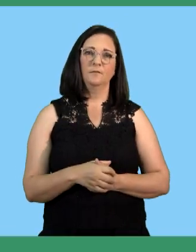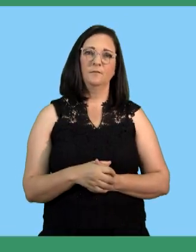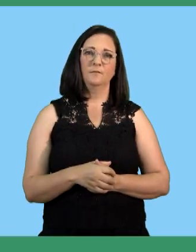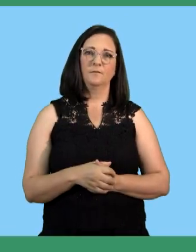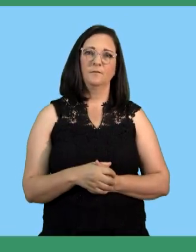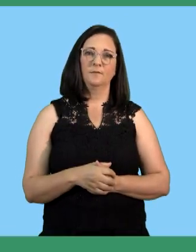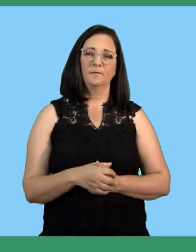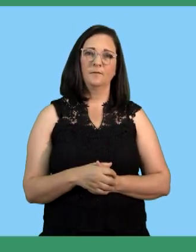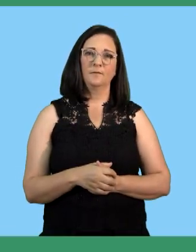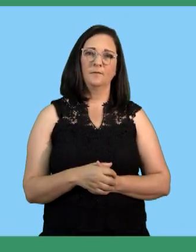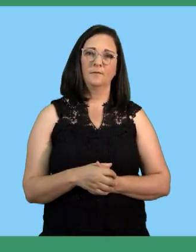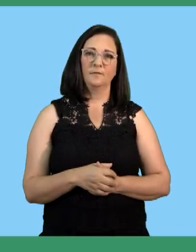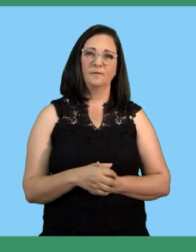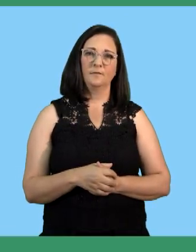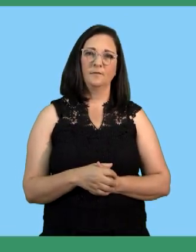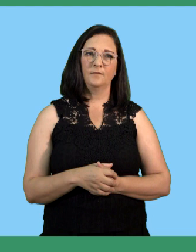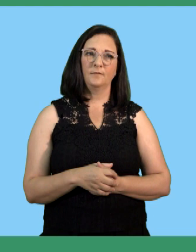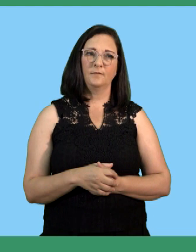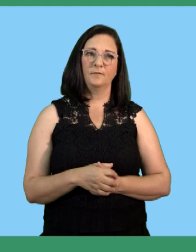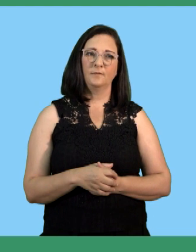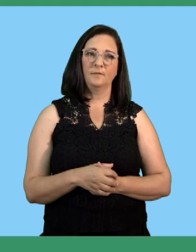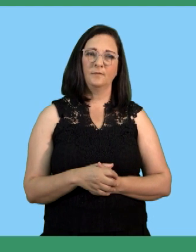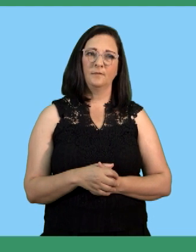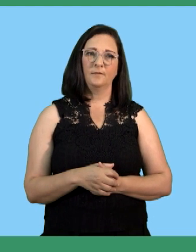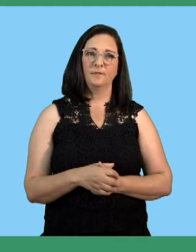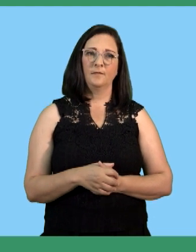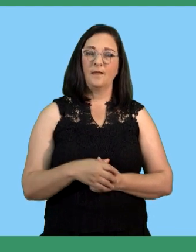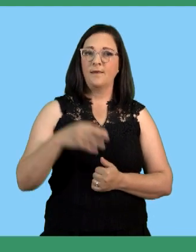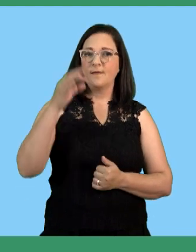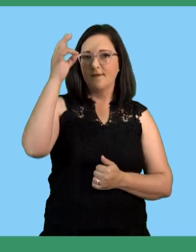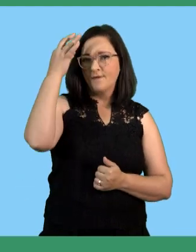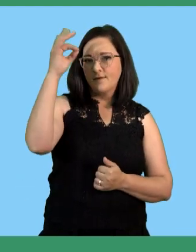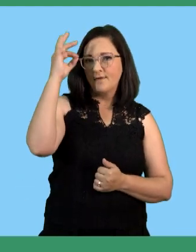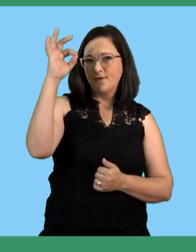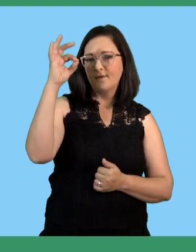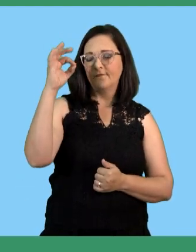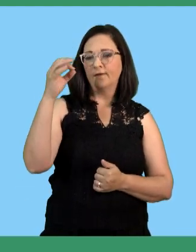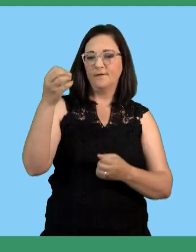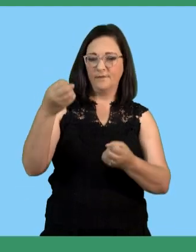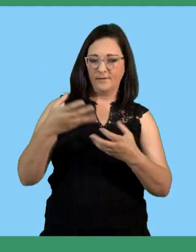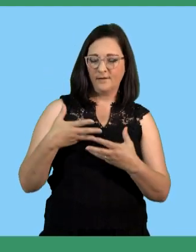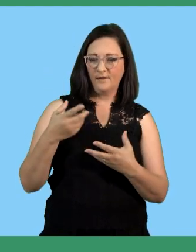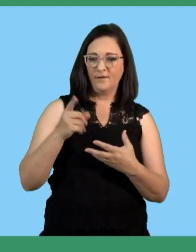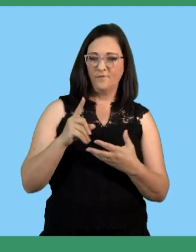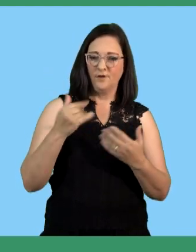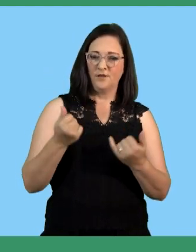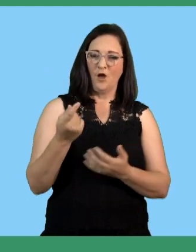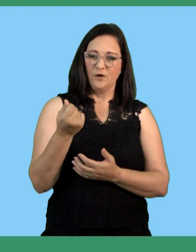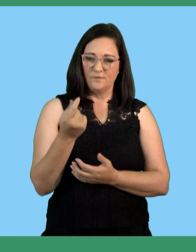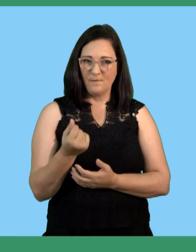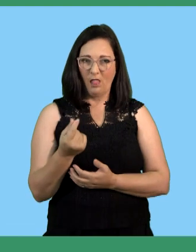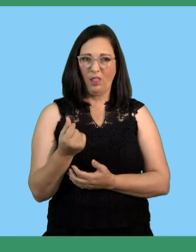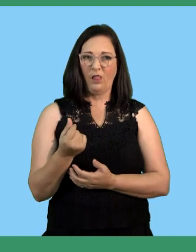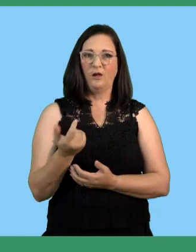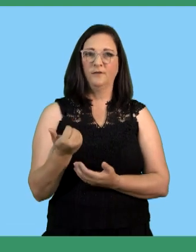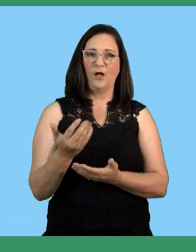that would give the government a platform for bringing about an equitable spread of wealth.